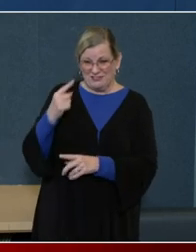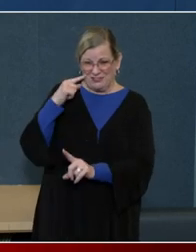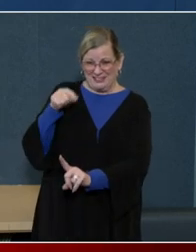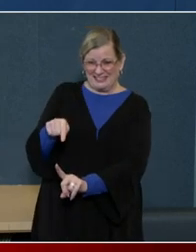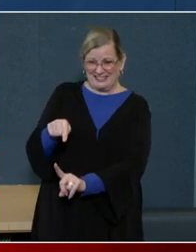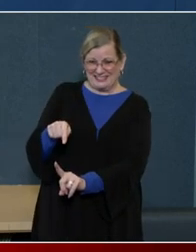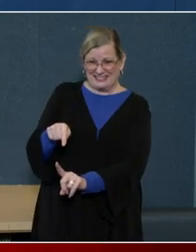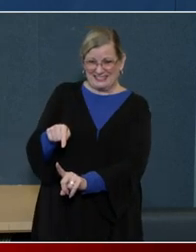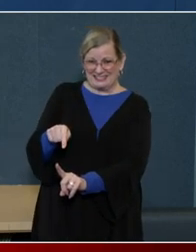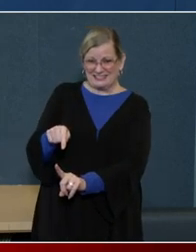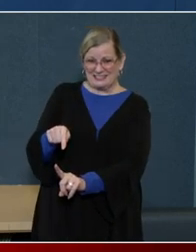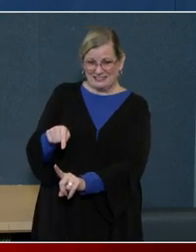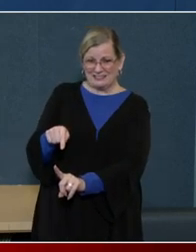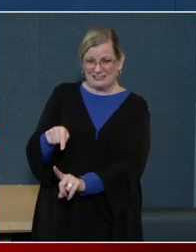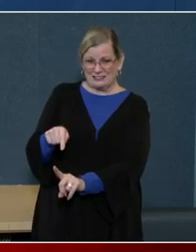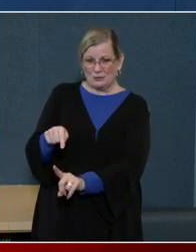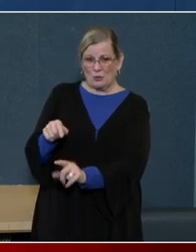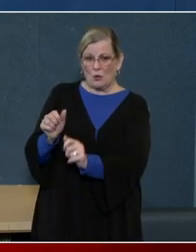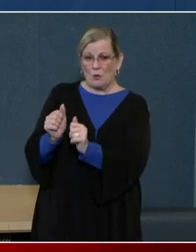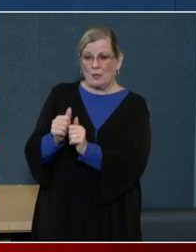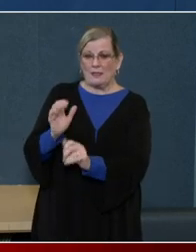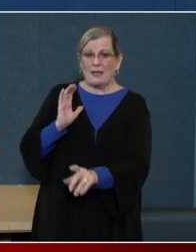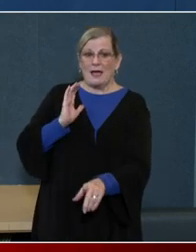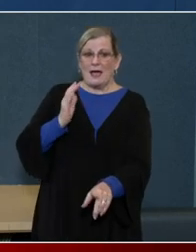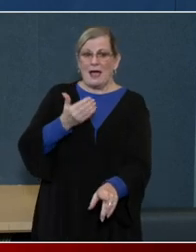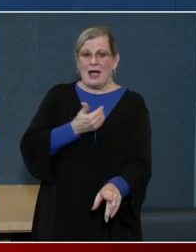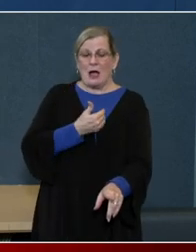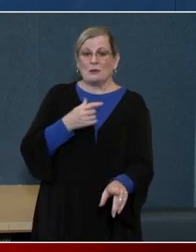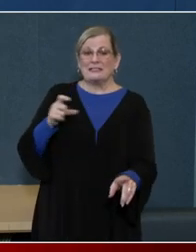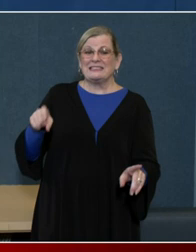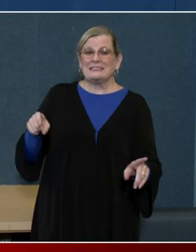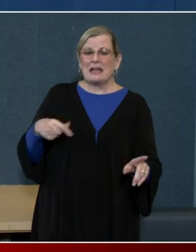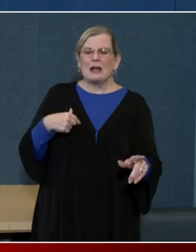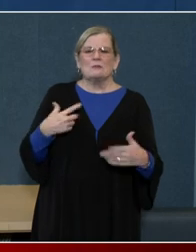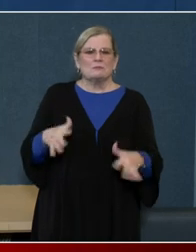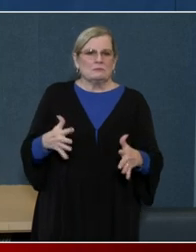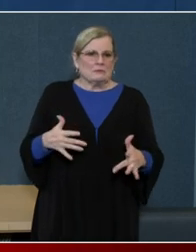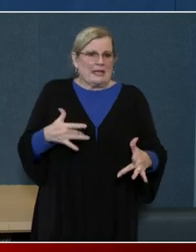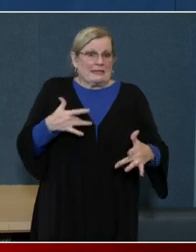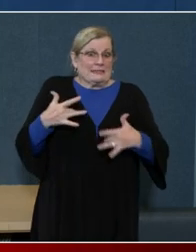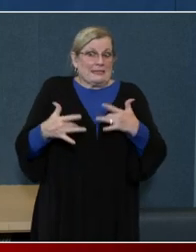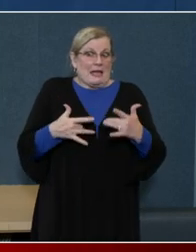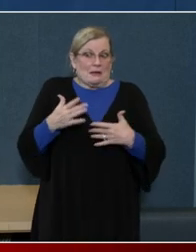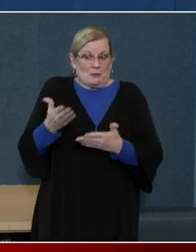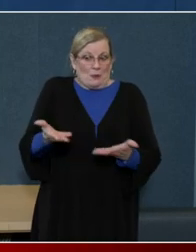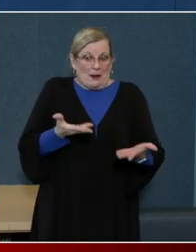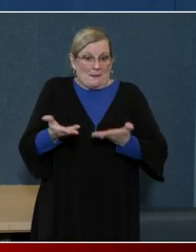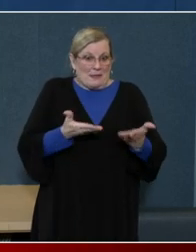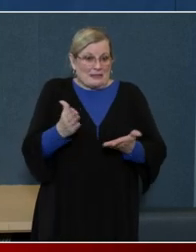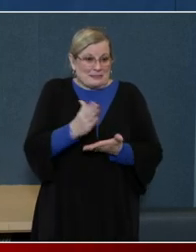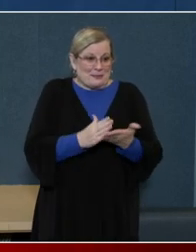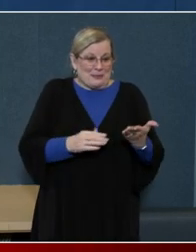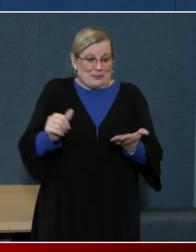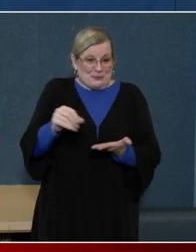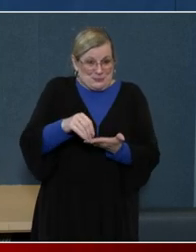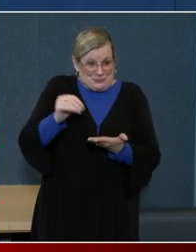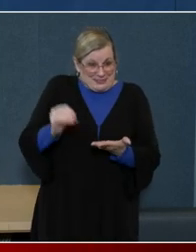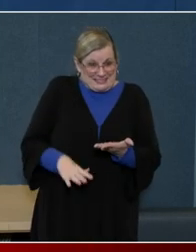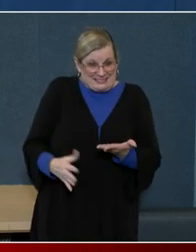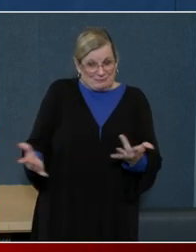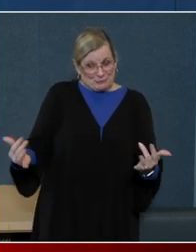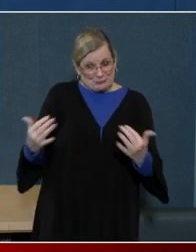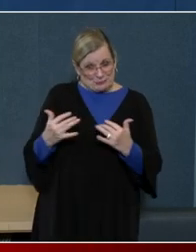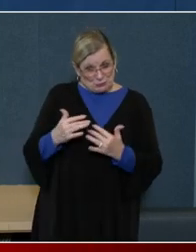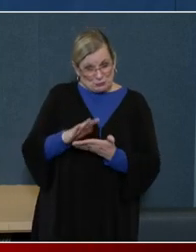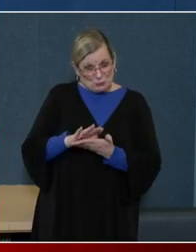learners' needs in mind, and excited to welcome back our elementary students in Term 2 in grades pre-K through 5